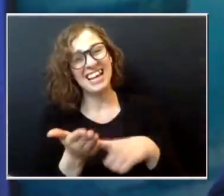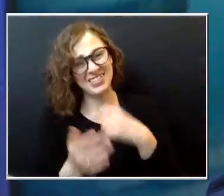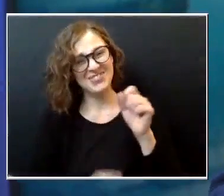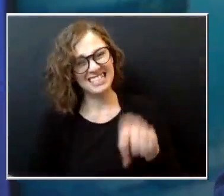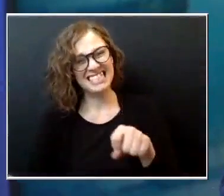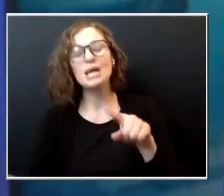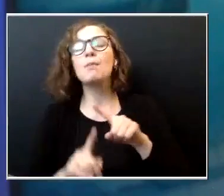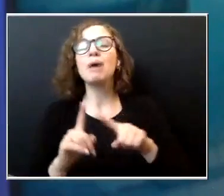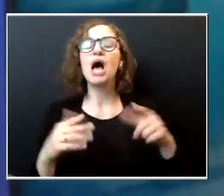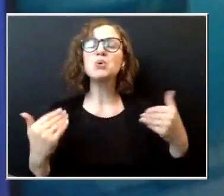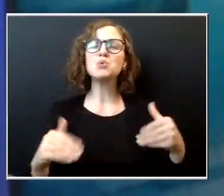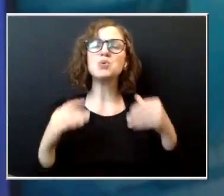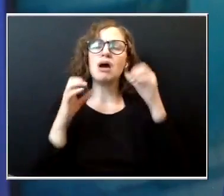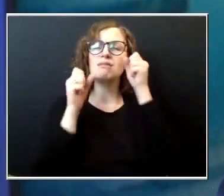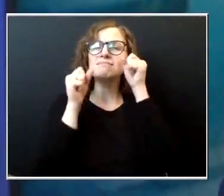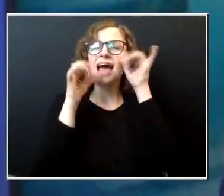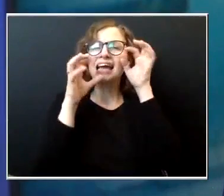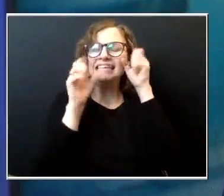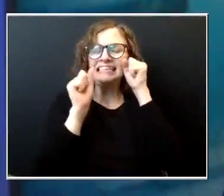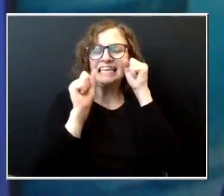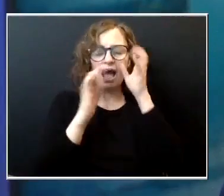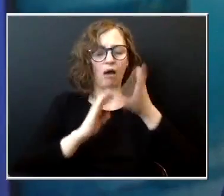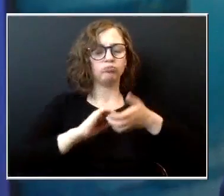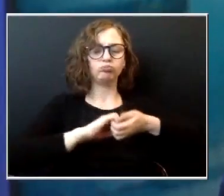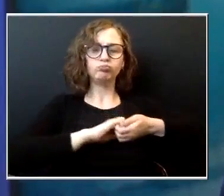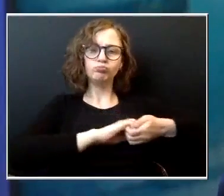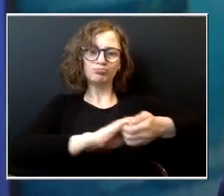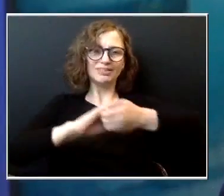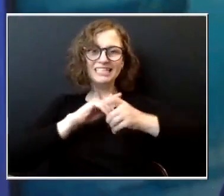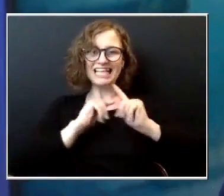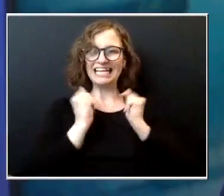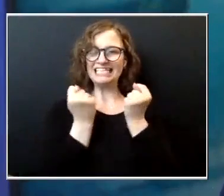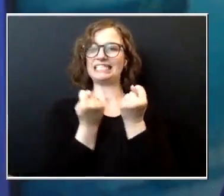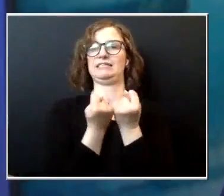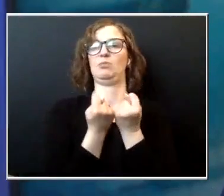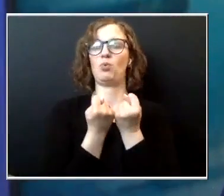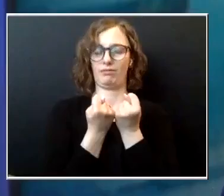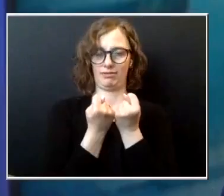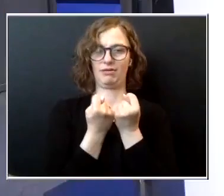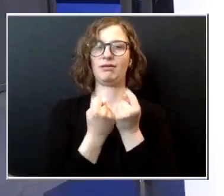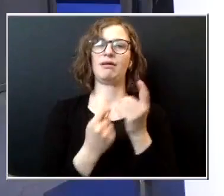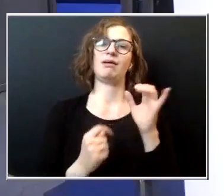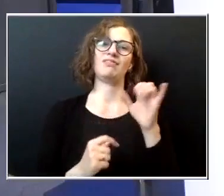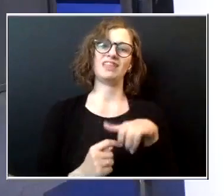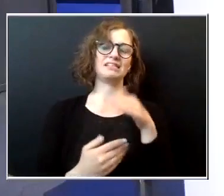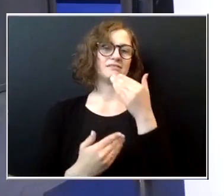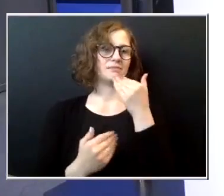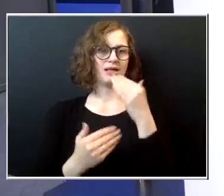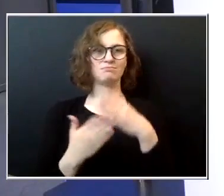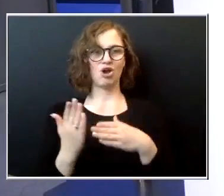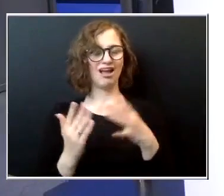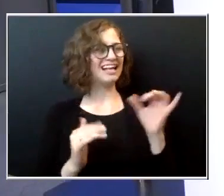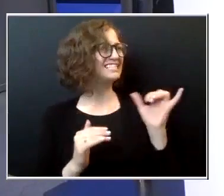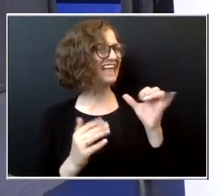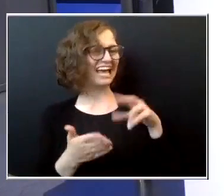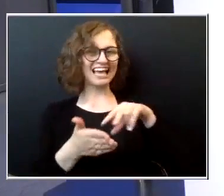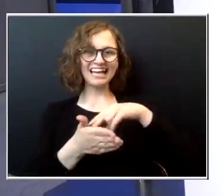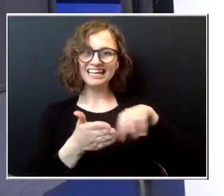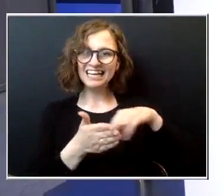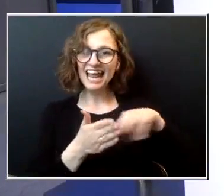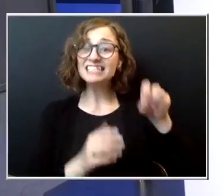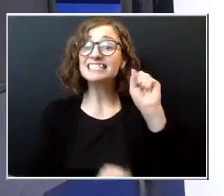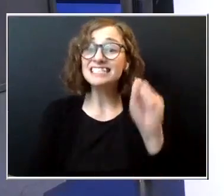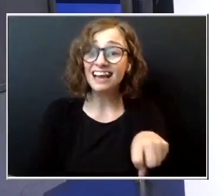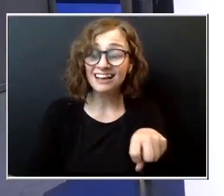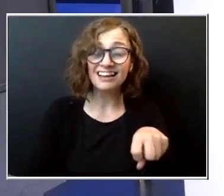to work in a team. That's what I enjoy the most. Like this orchestrated dance. It is. I It feel. really is. That is. You